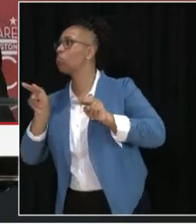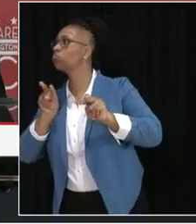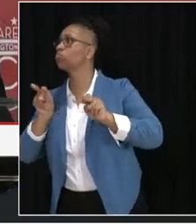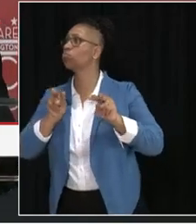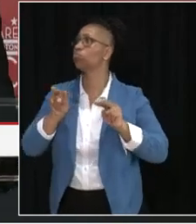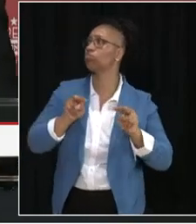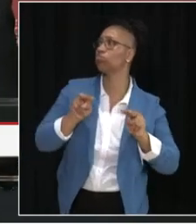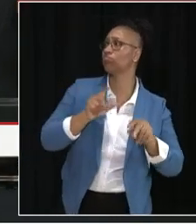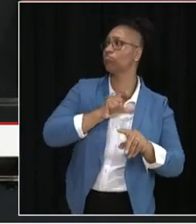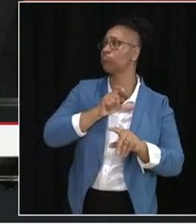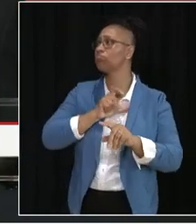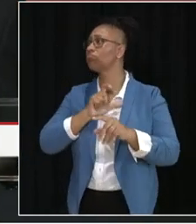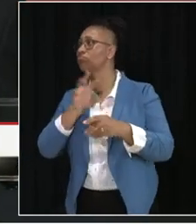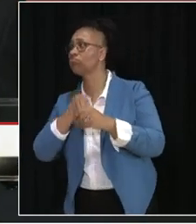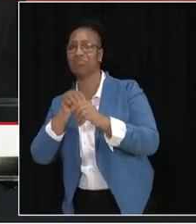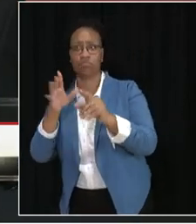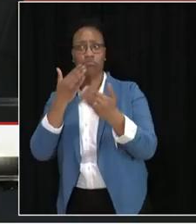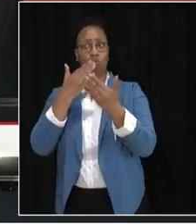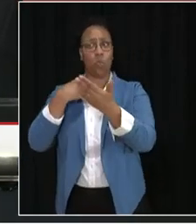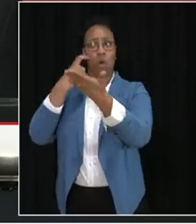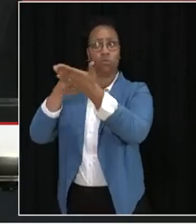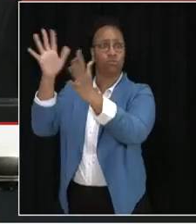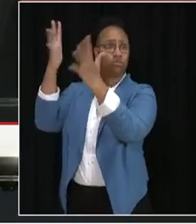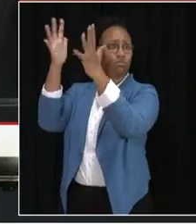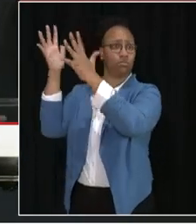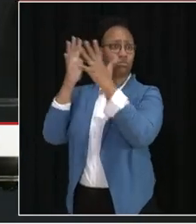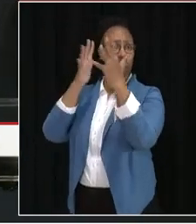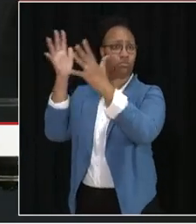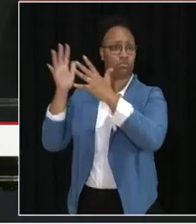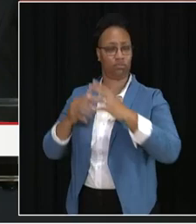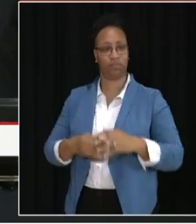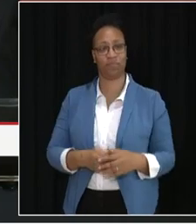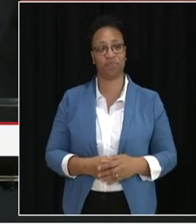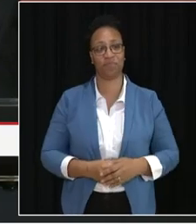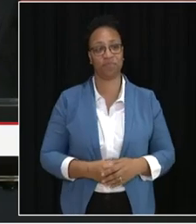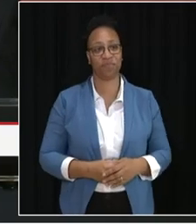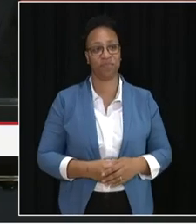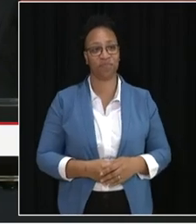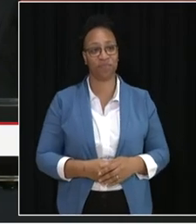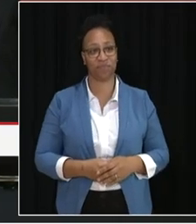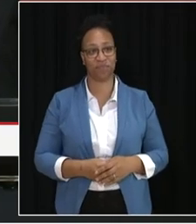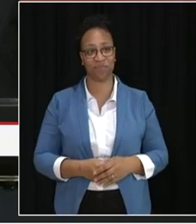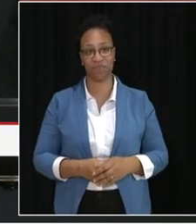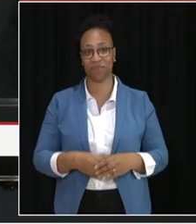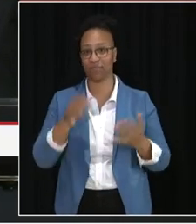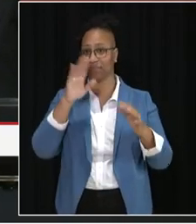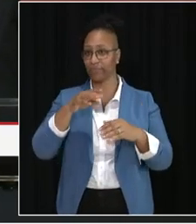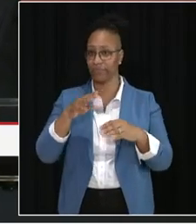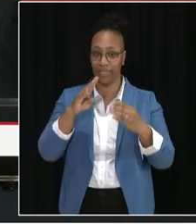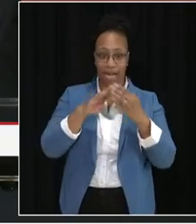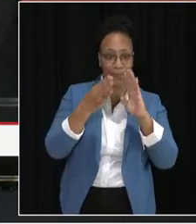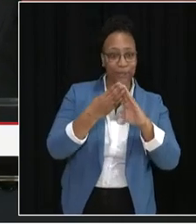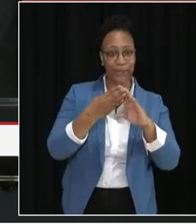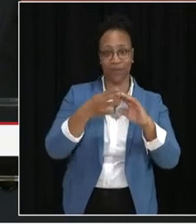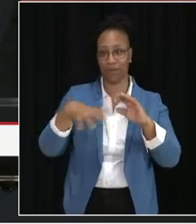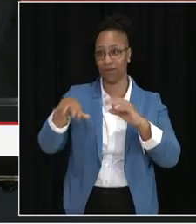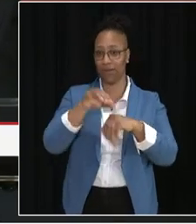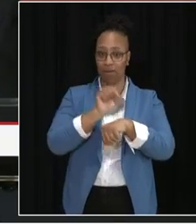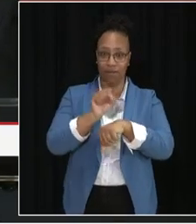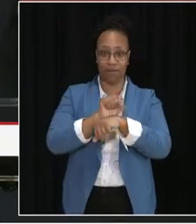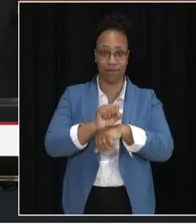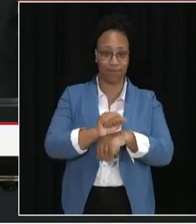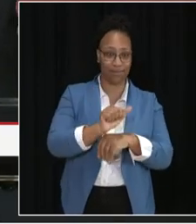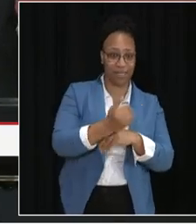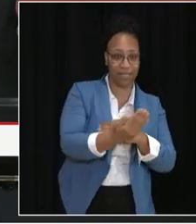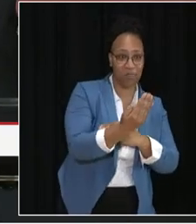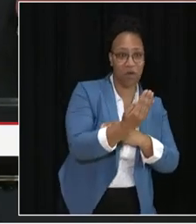And I didn't want to leave you out, because sometimes when I come to the community, 2 o'clock in the morning, 10 o'clock at night, you guys are always here serving, even helping the school to get